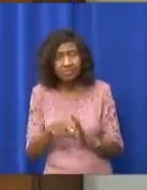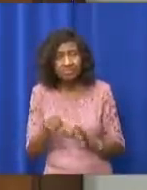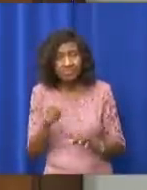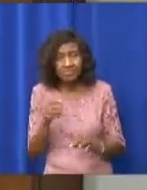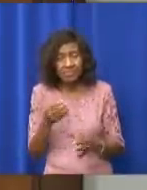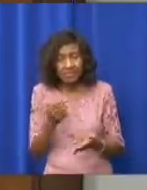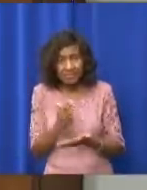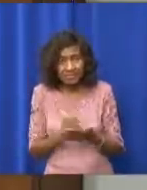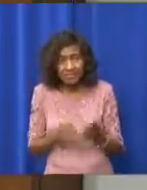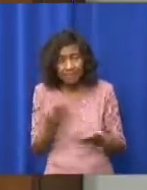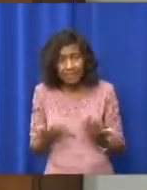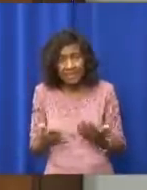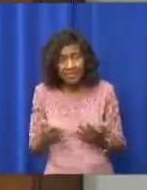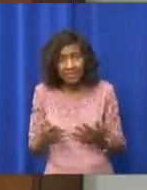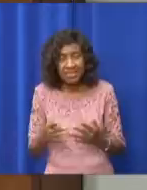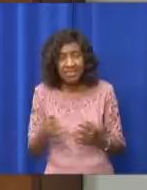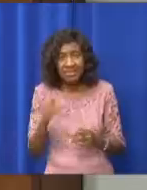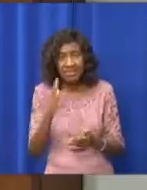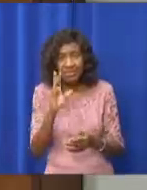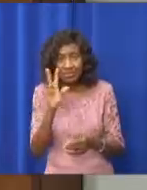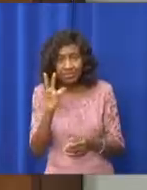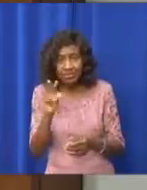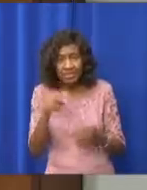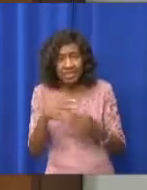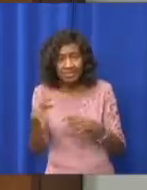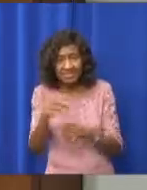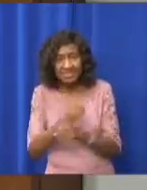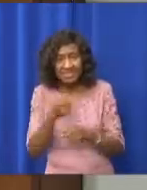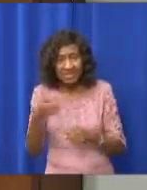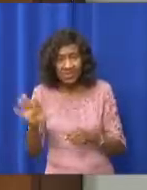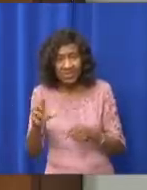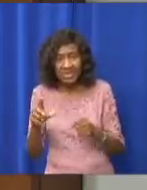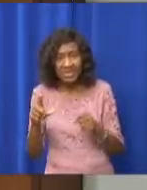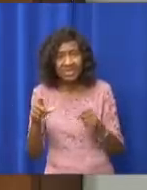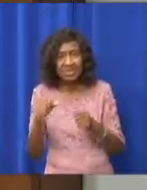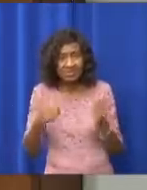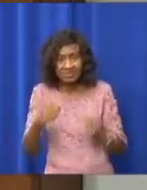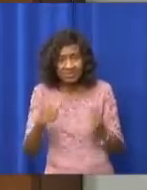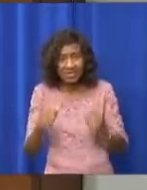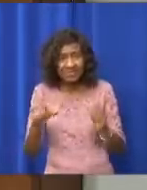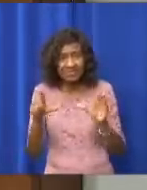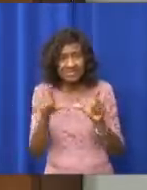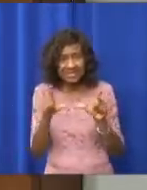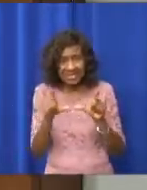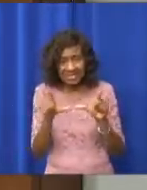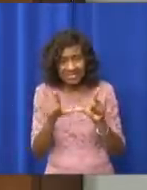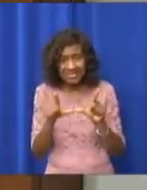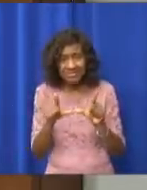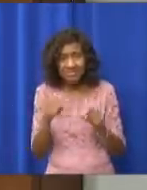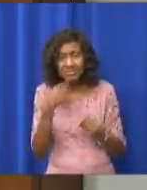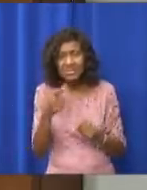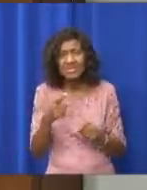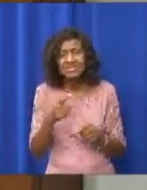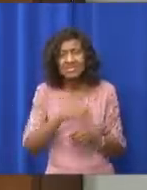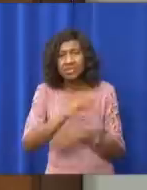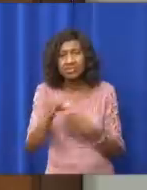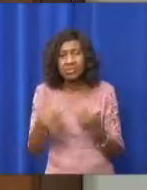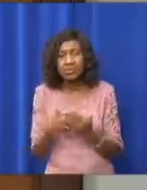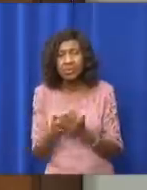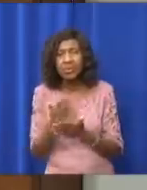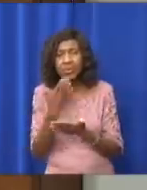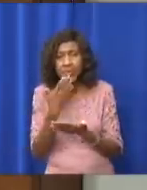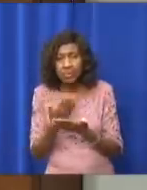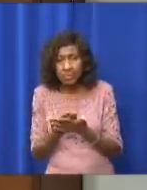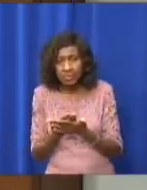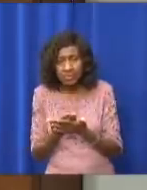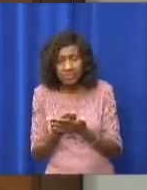driving upon conviction. Otherwise, all is very stable and calm across the Cayman Islands. I have